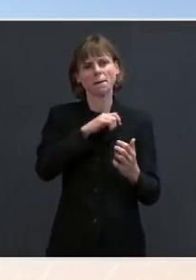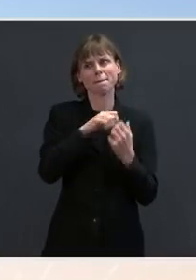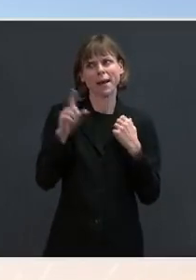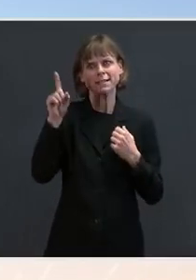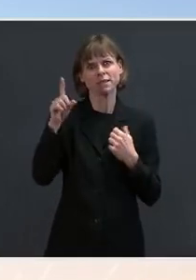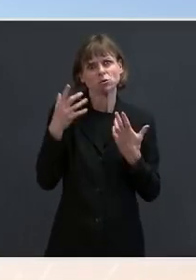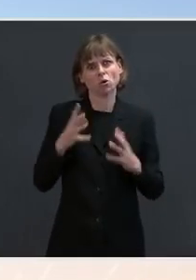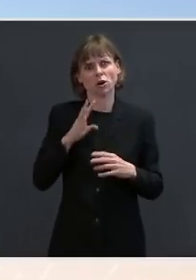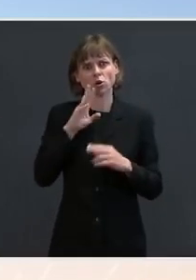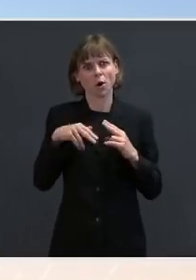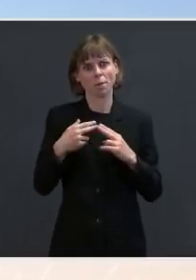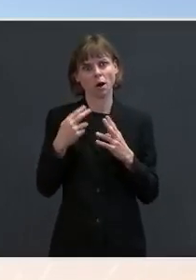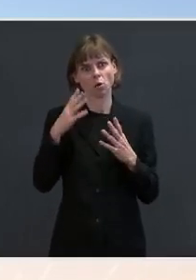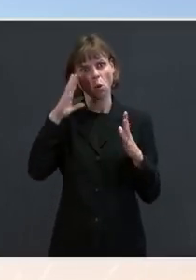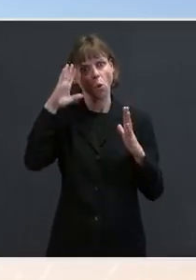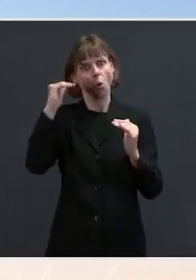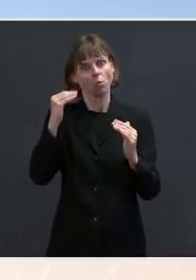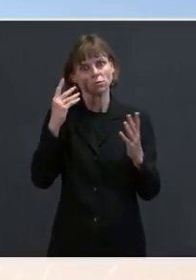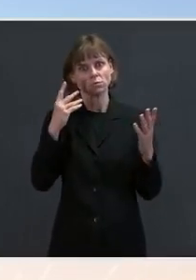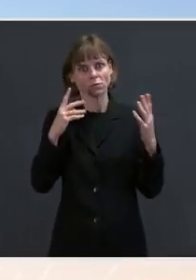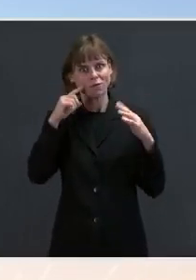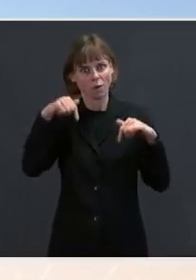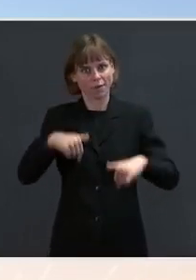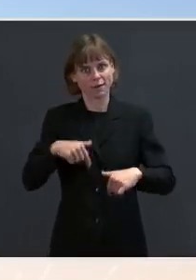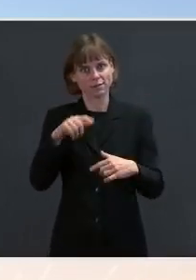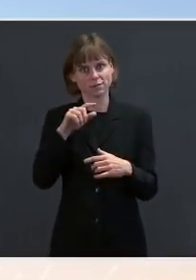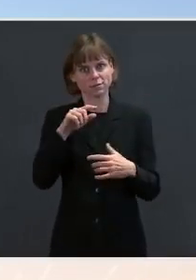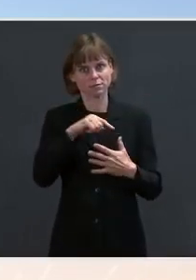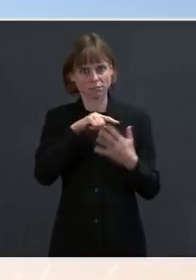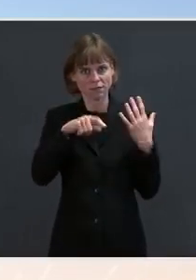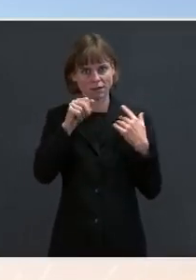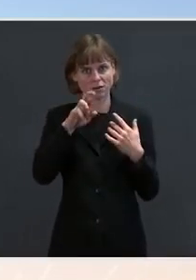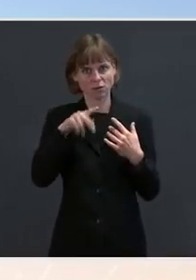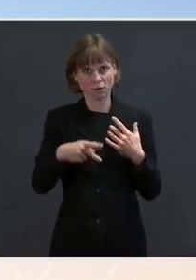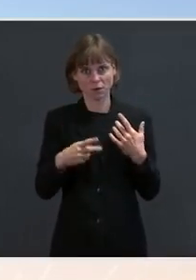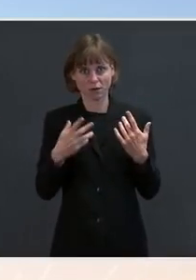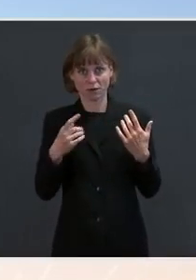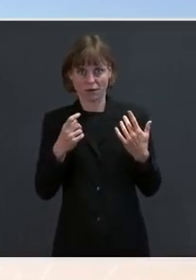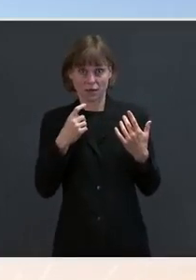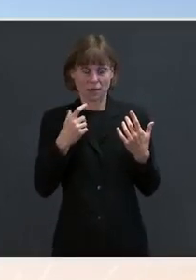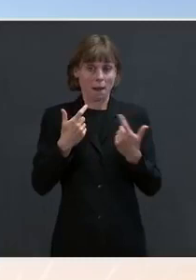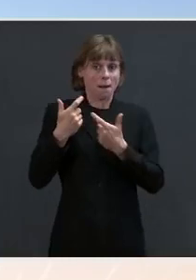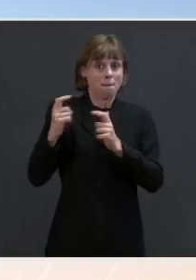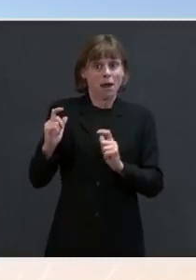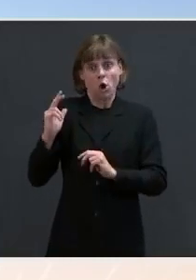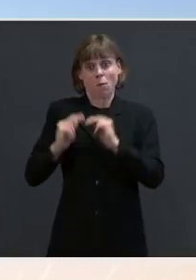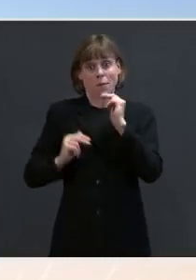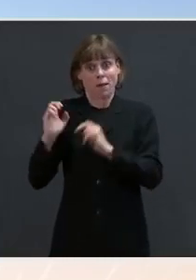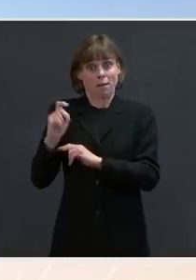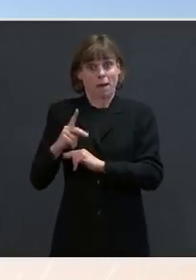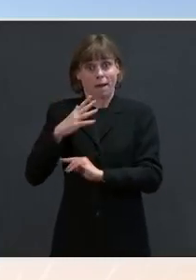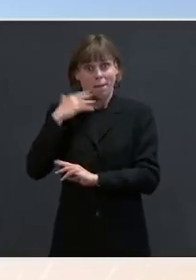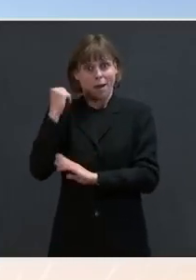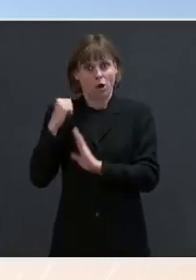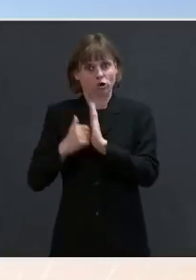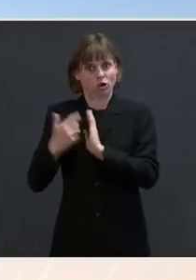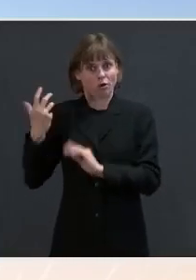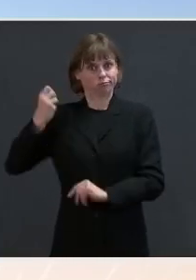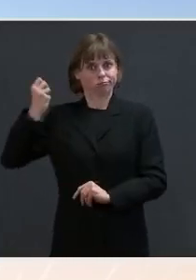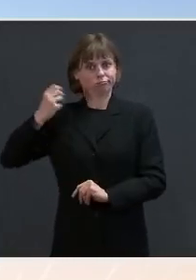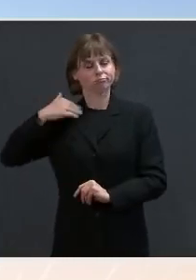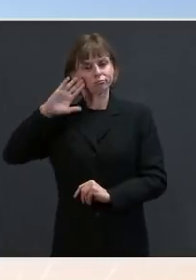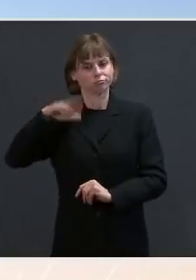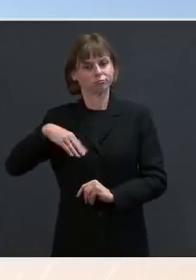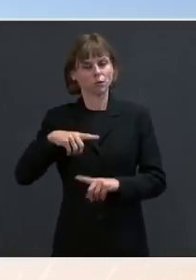So before this package passed, I know you're not rolling out your bigger Build Back Better mm-hmm. agenda, but are you already thinking, is the administration